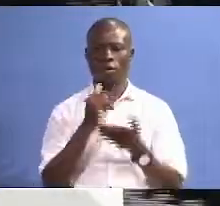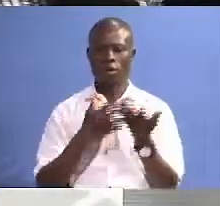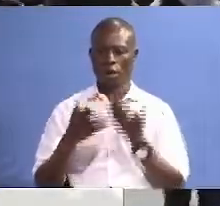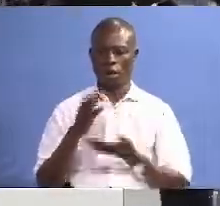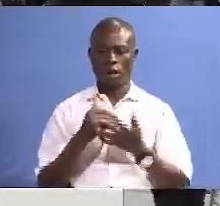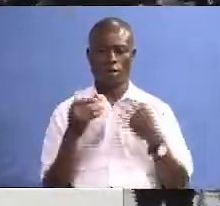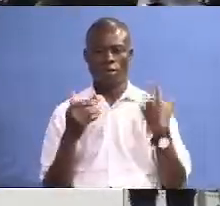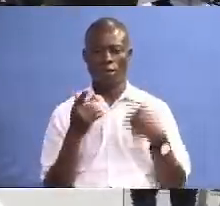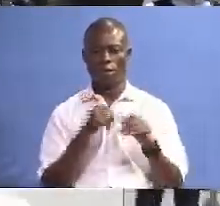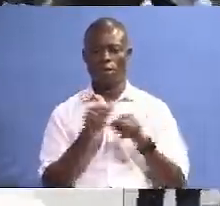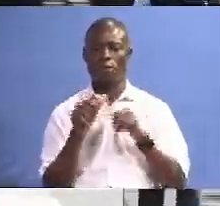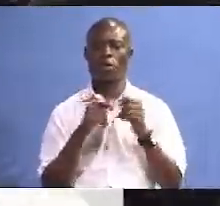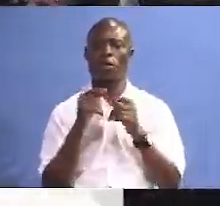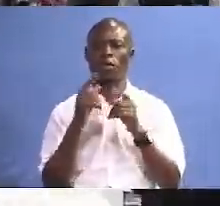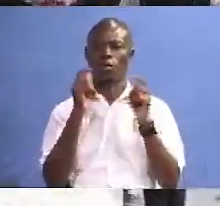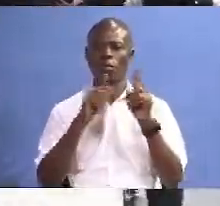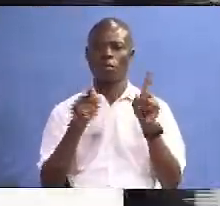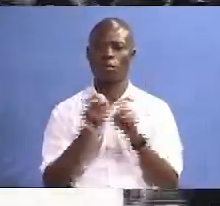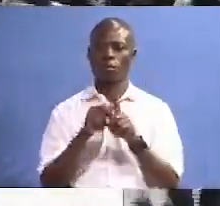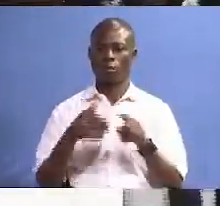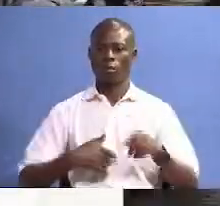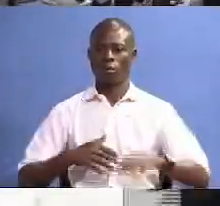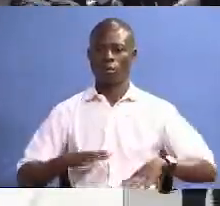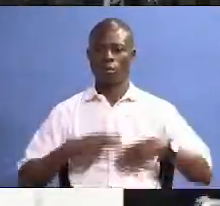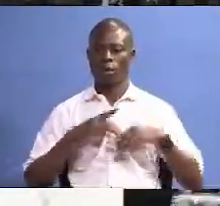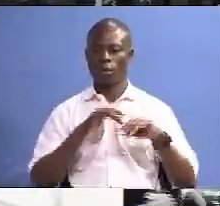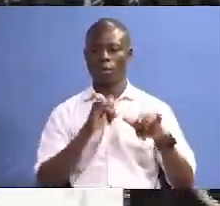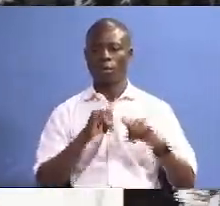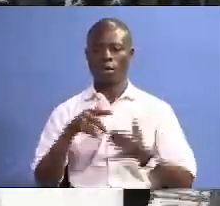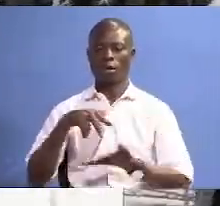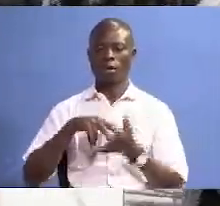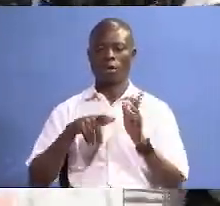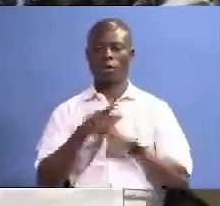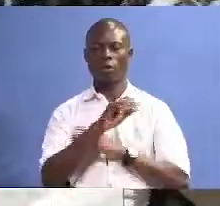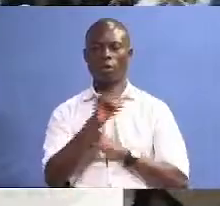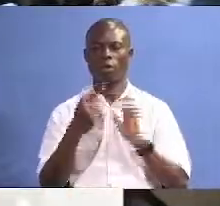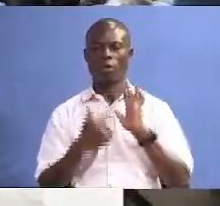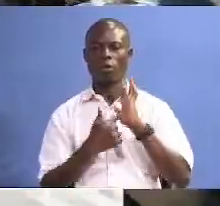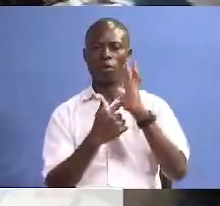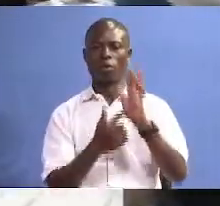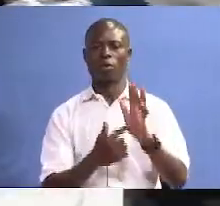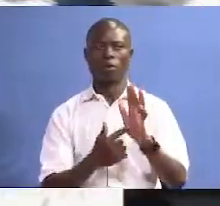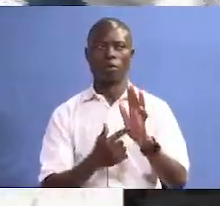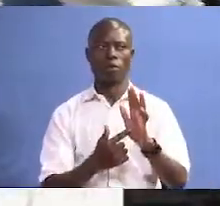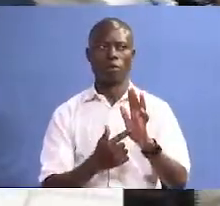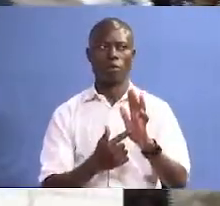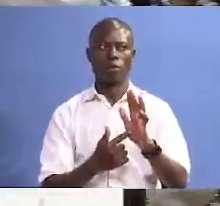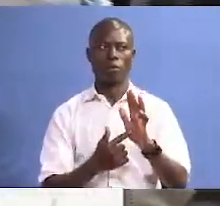destructive protests, the GNCs still stand firm and show the reluctance to the call.